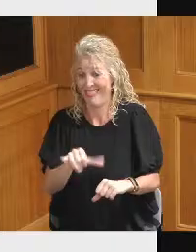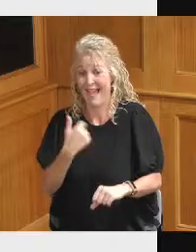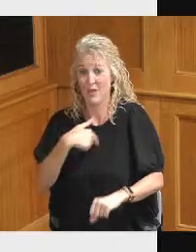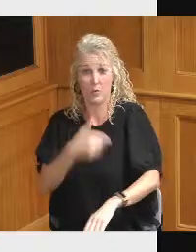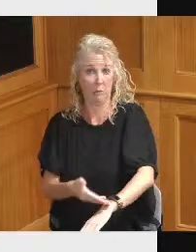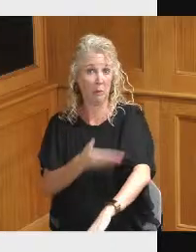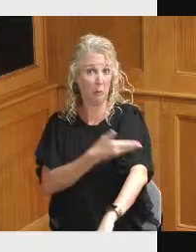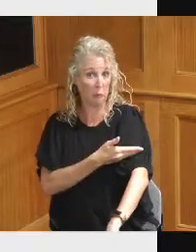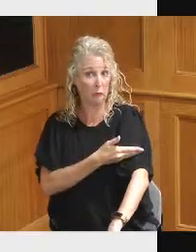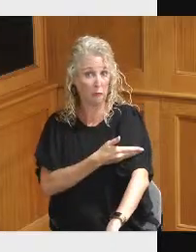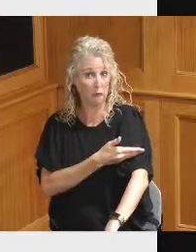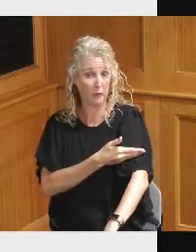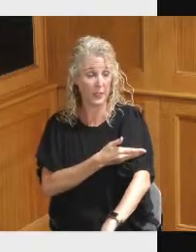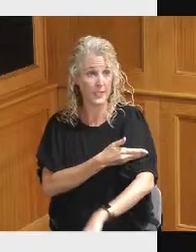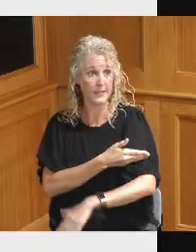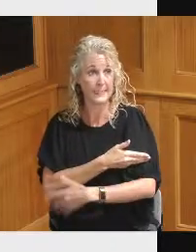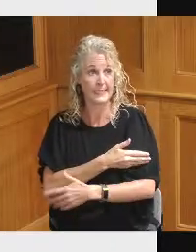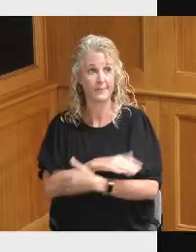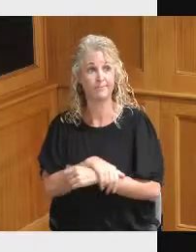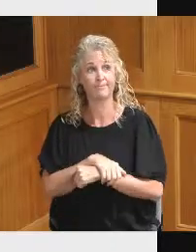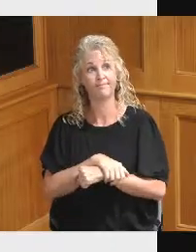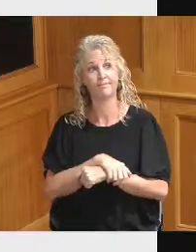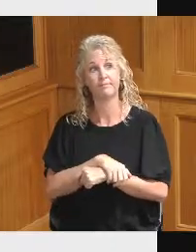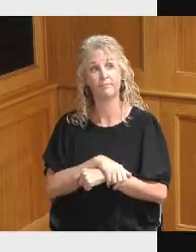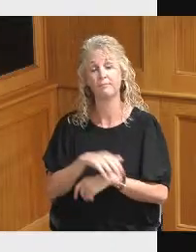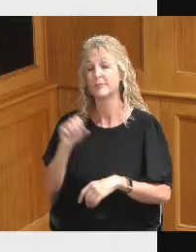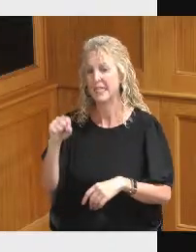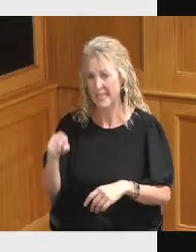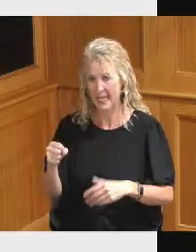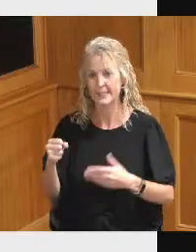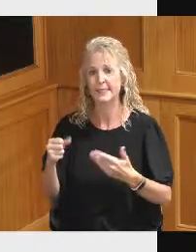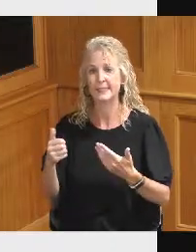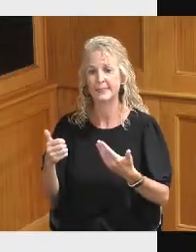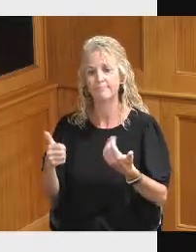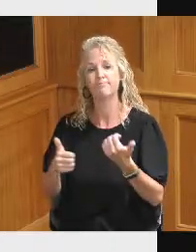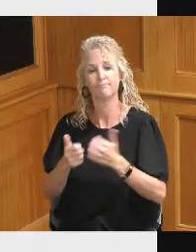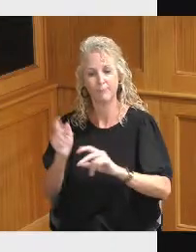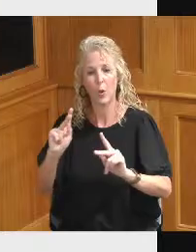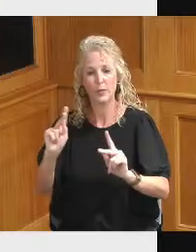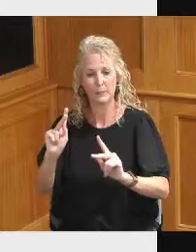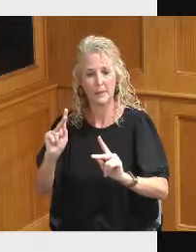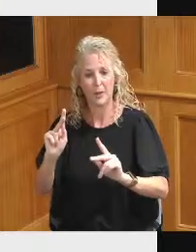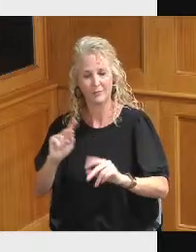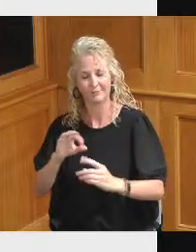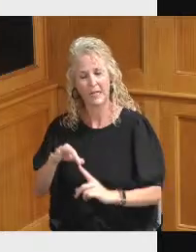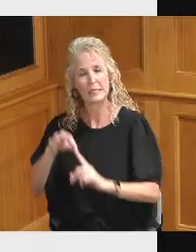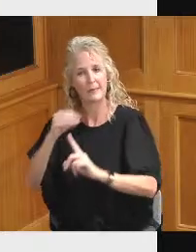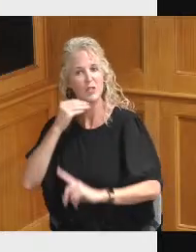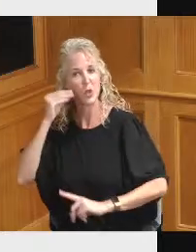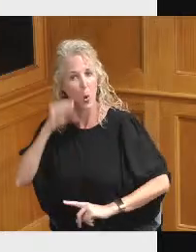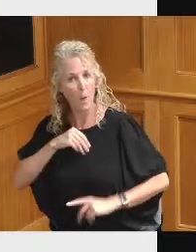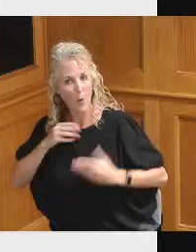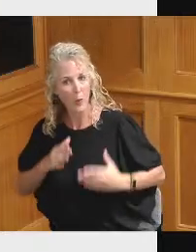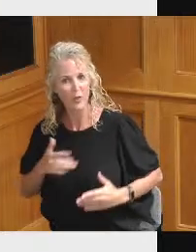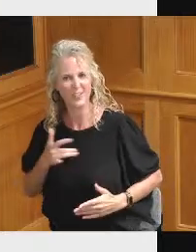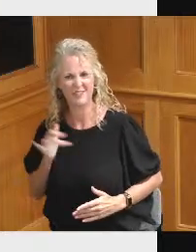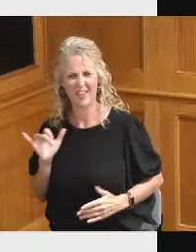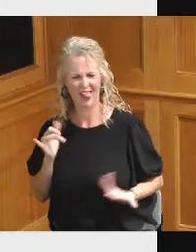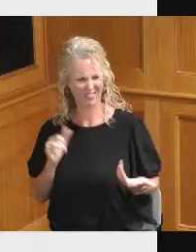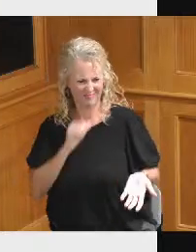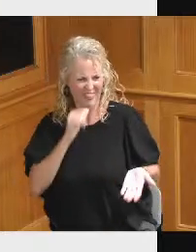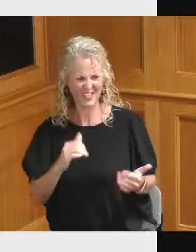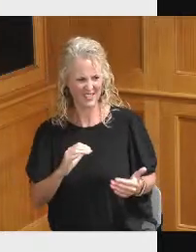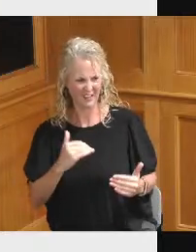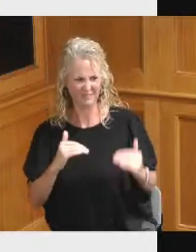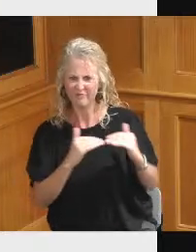they are set now? And that is there is some general sense that perhaps residential customers are having to pay more than their fair